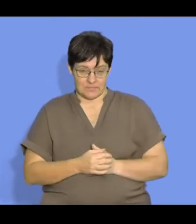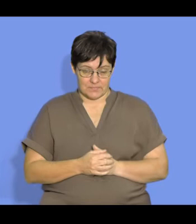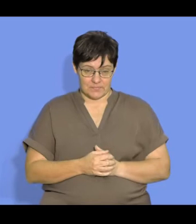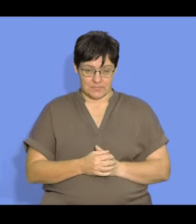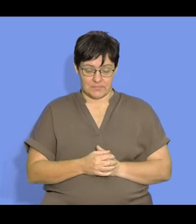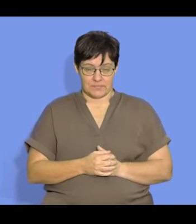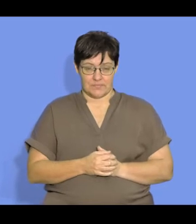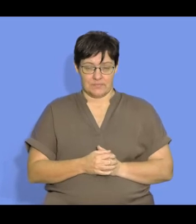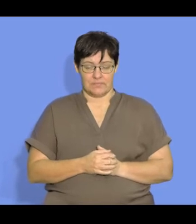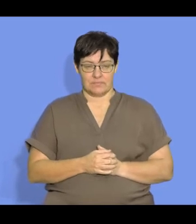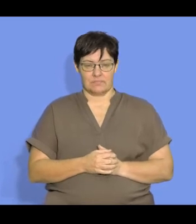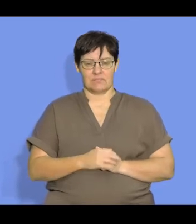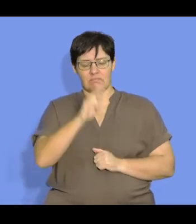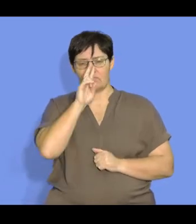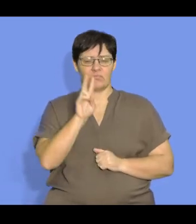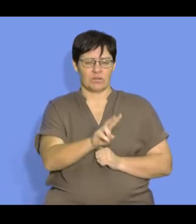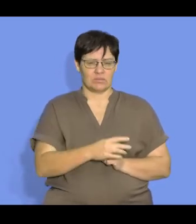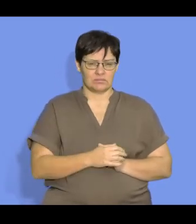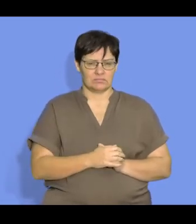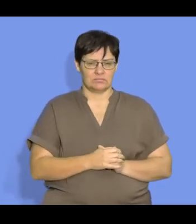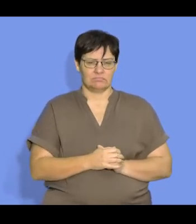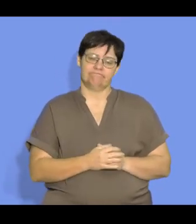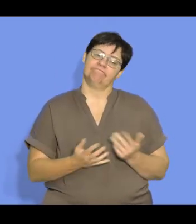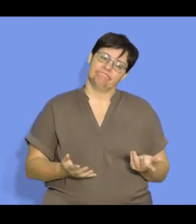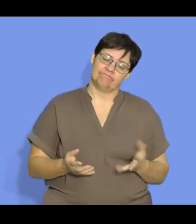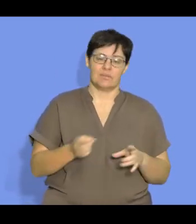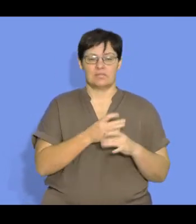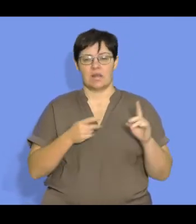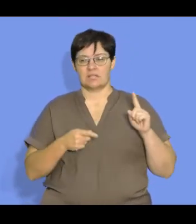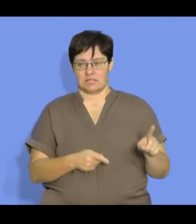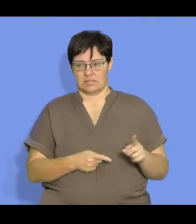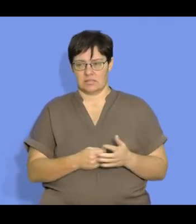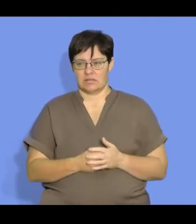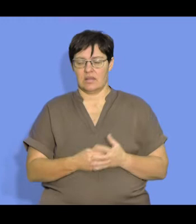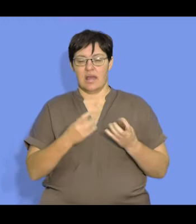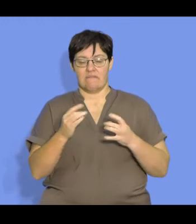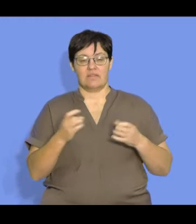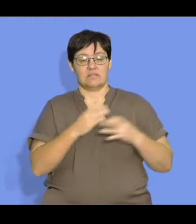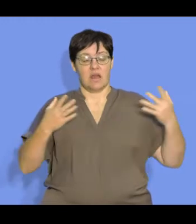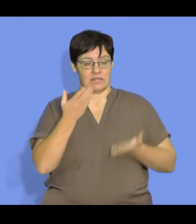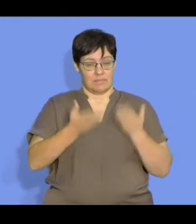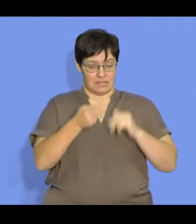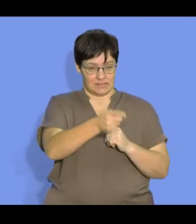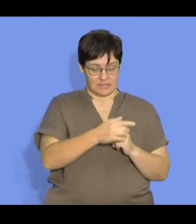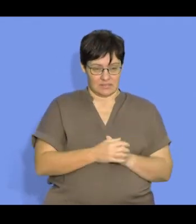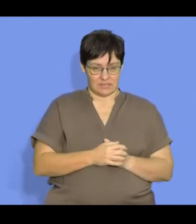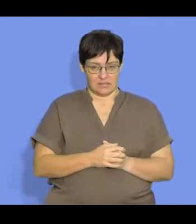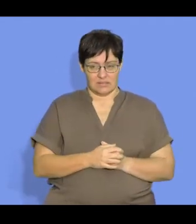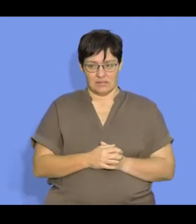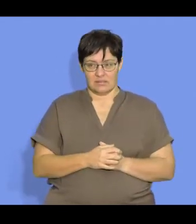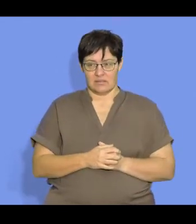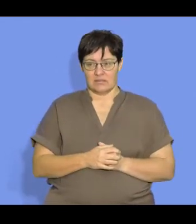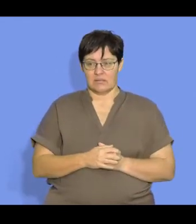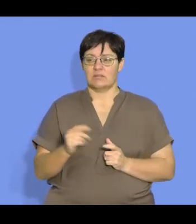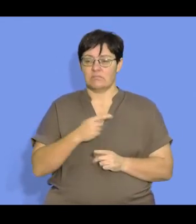on. So if you look at here, let's say we start there, we have an initial mass there. Let's